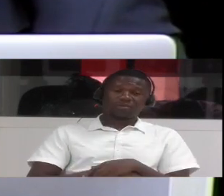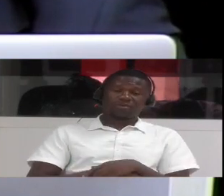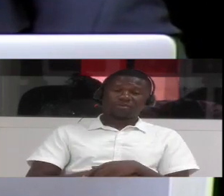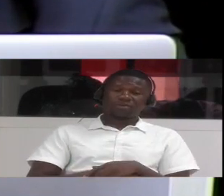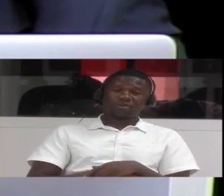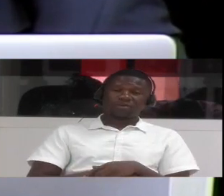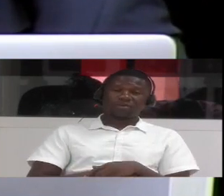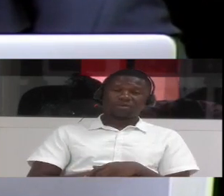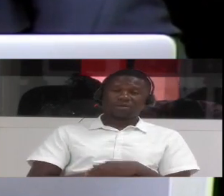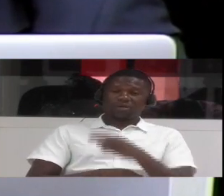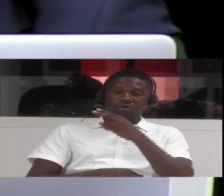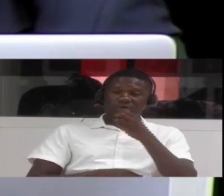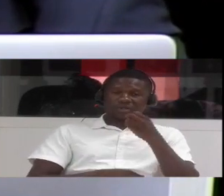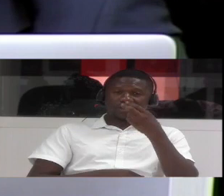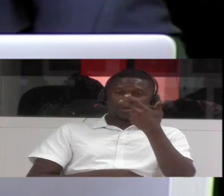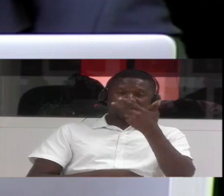March 2007, Fatou Diaoumane,